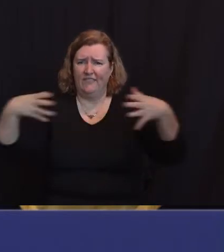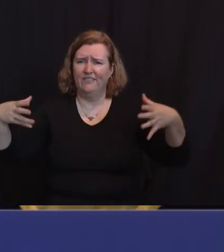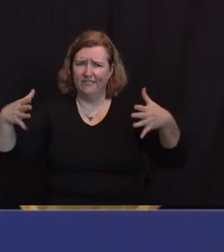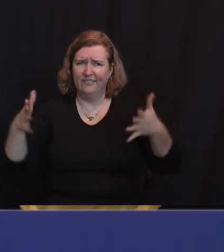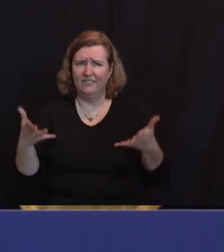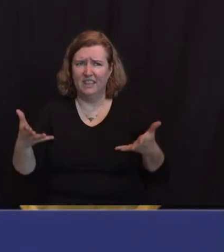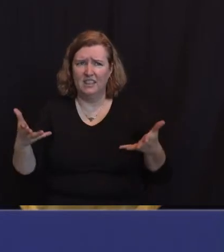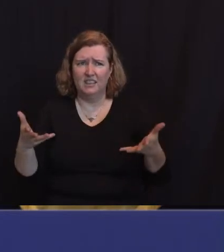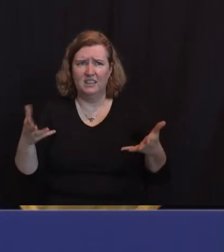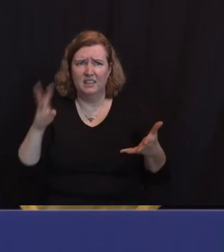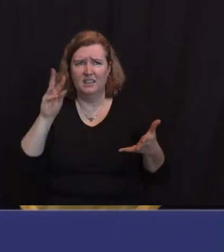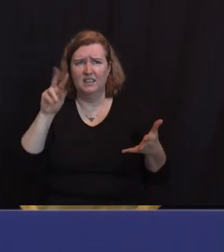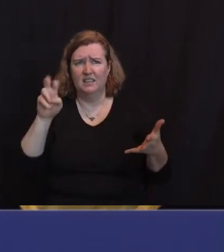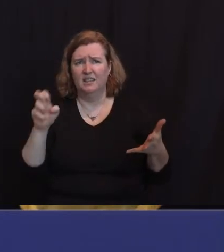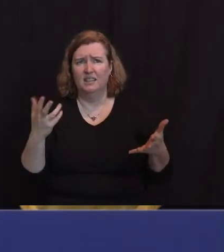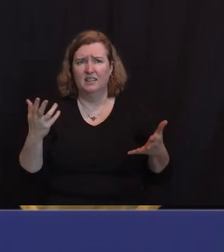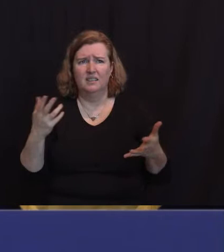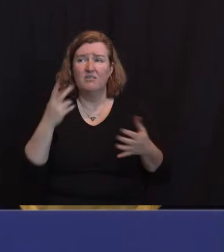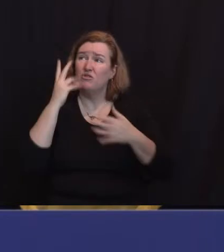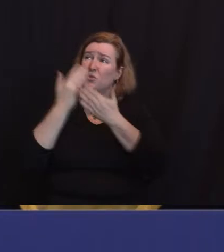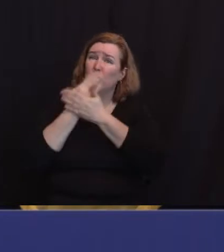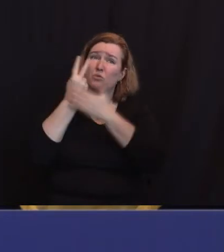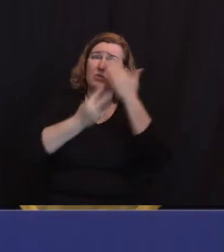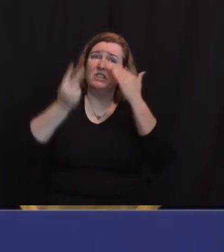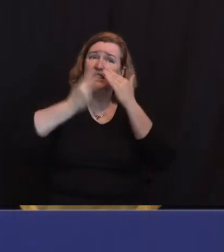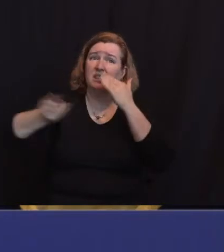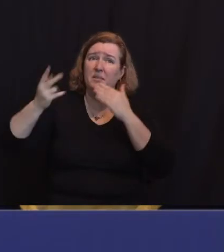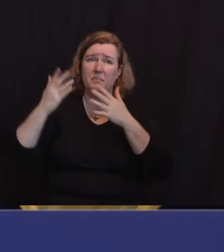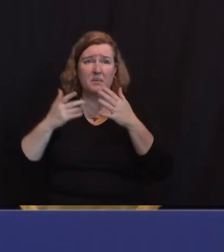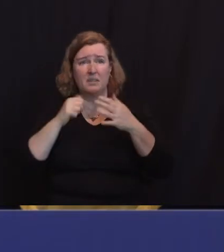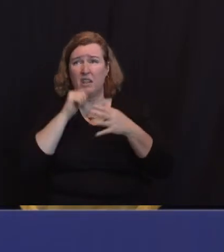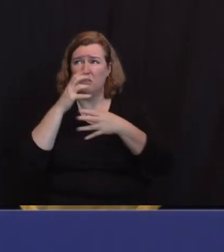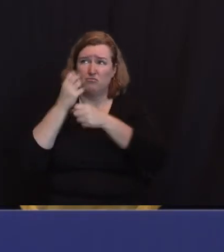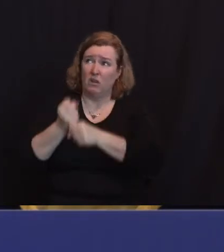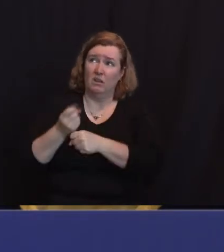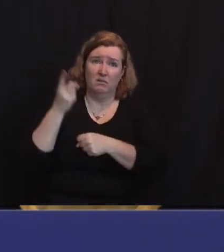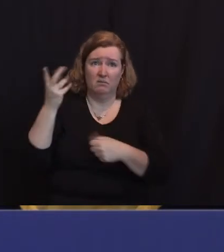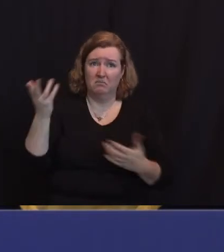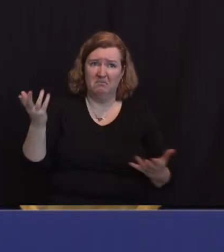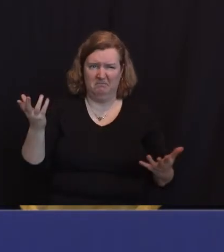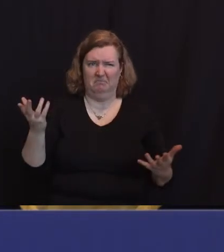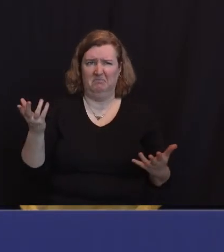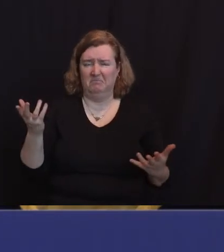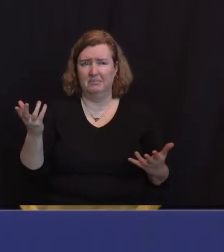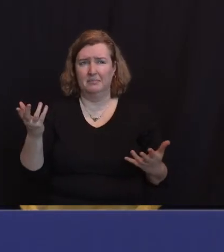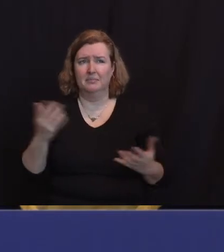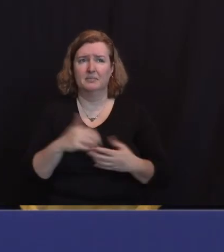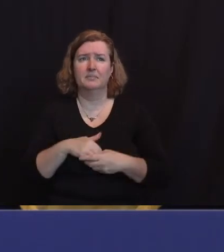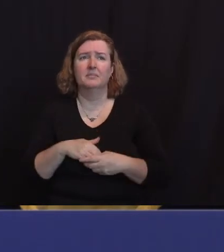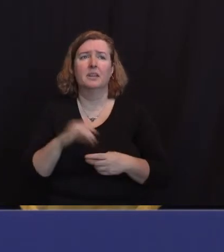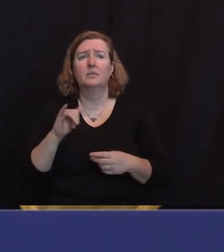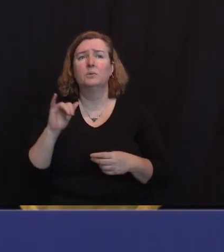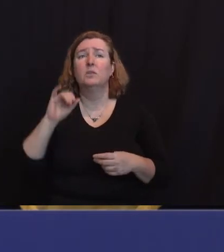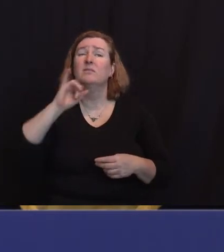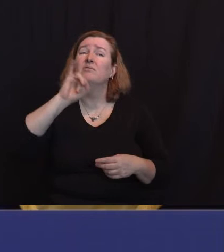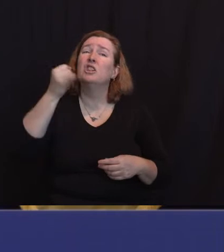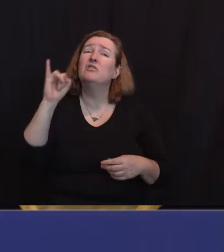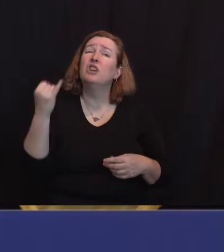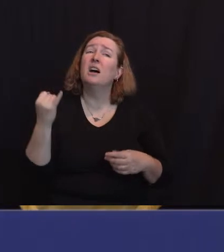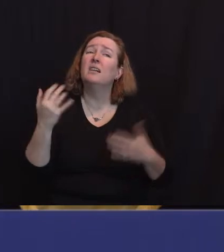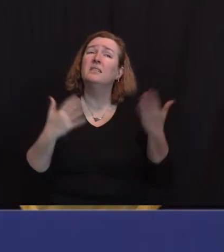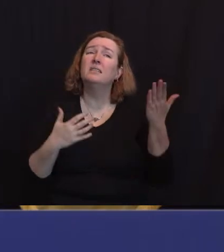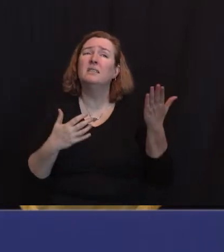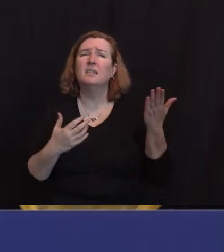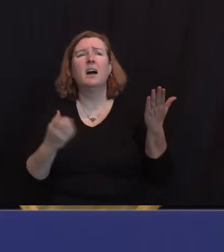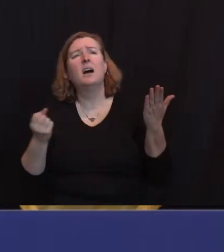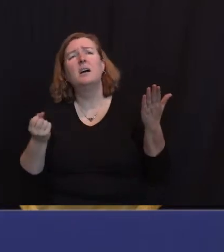that these new projections are legitimate? And also, just with J&J, do you have the breakdown of what the doses were this week compared to the